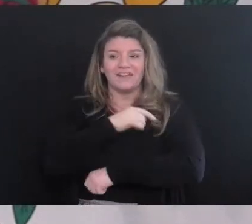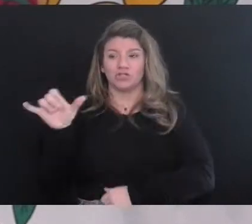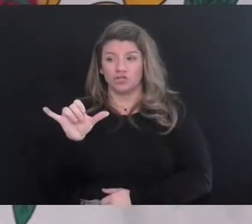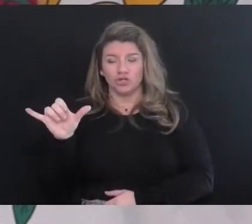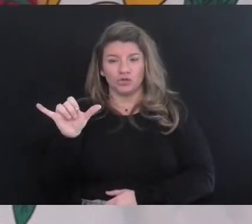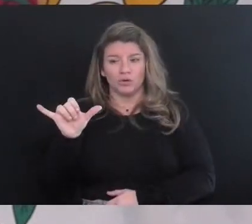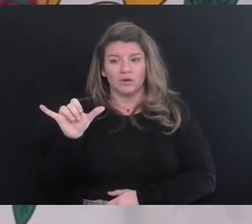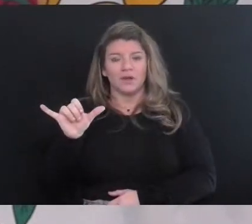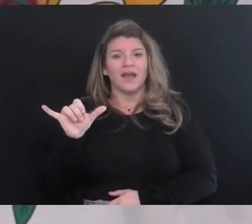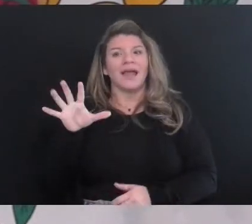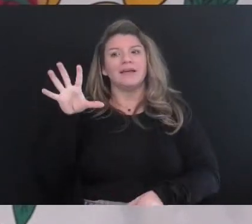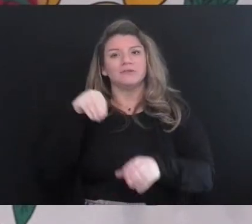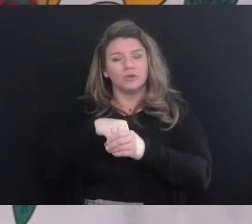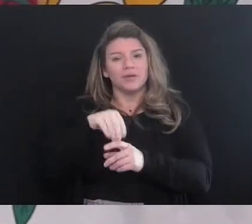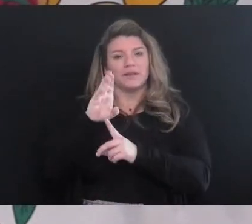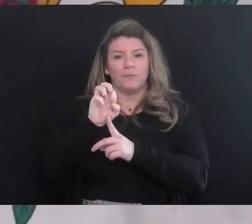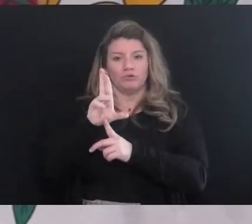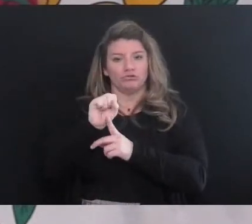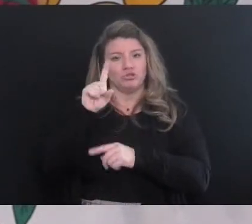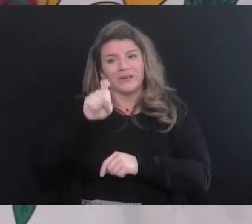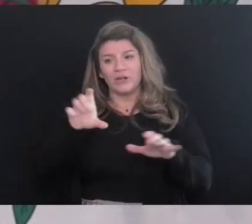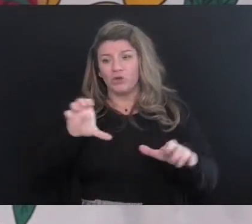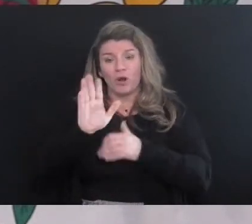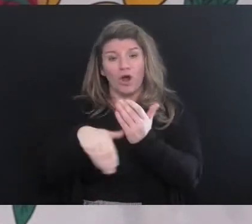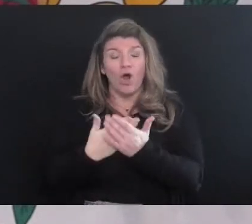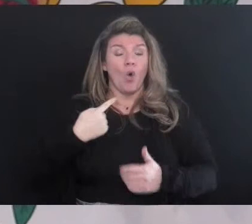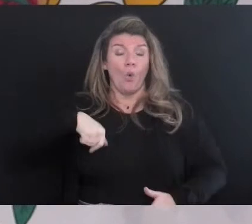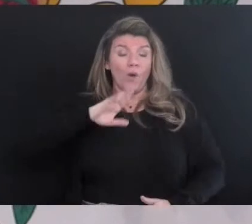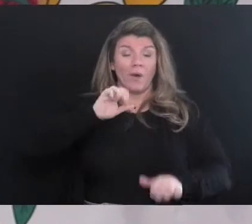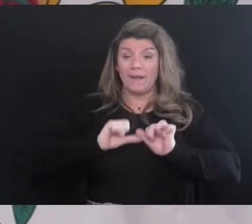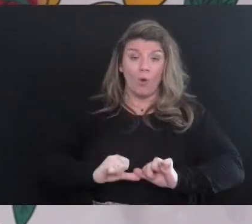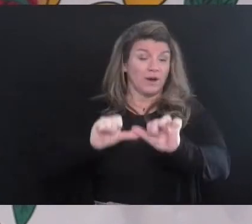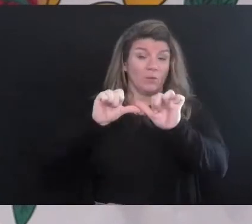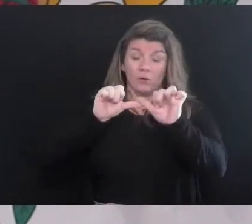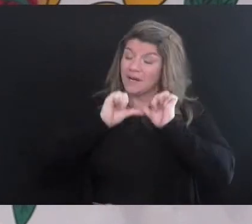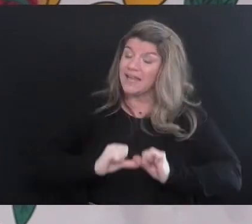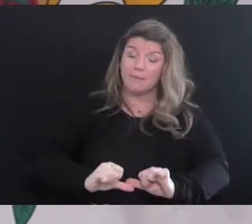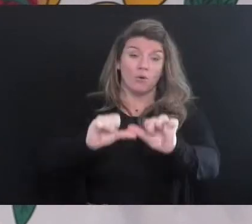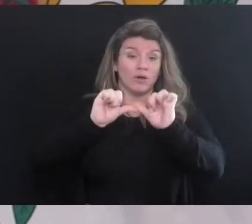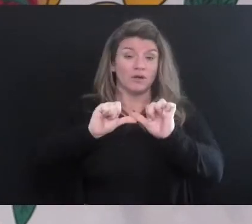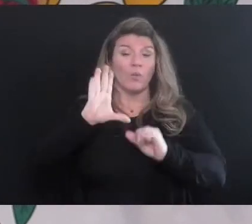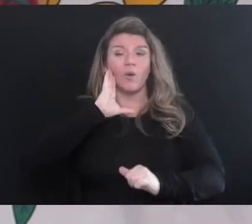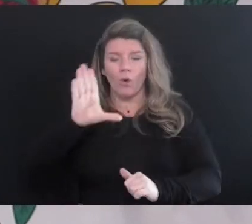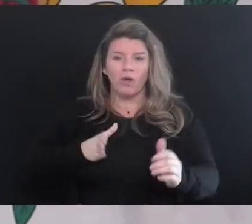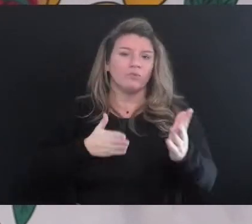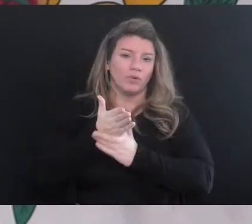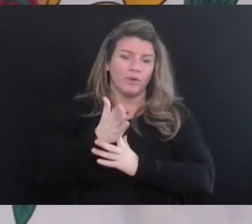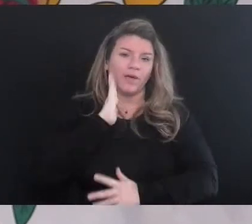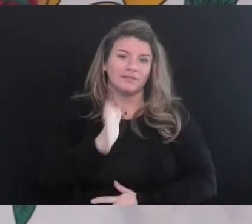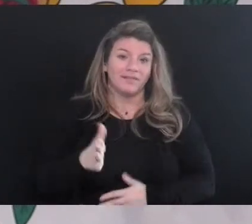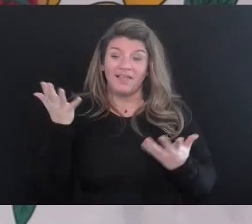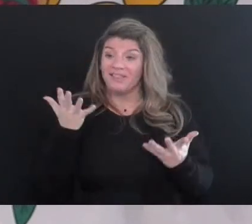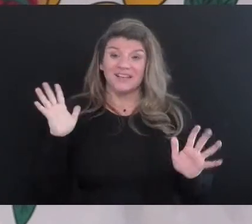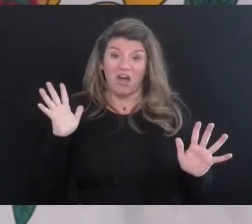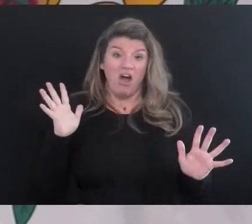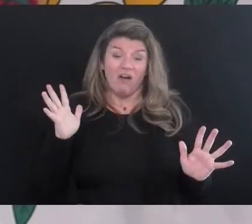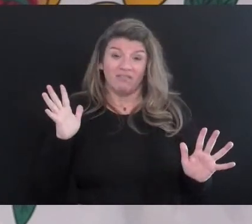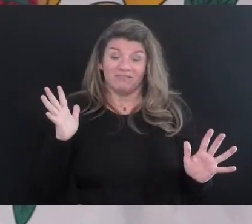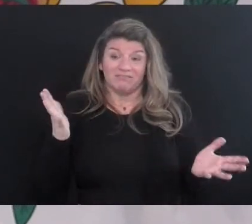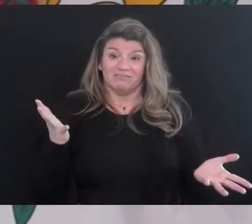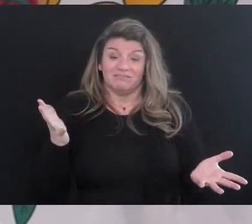especially the boosters. We're going to keep at it. We're going to keep at it, and we're going to get through this. That's all there is to